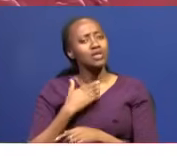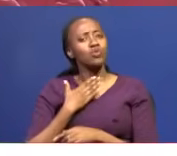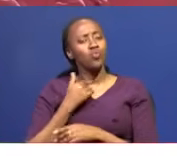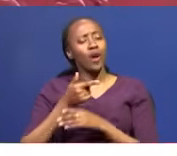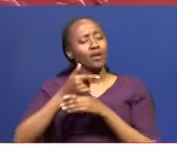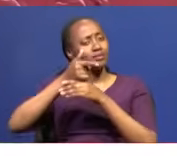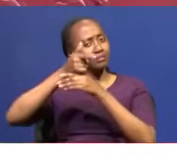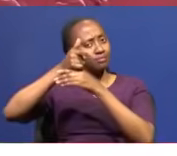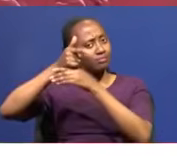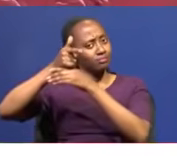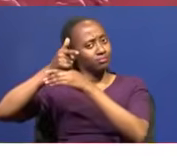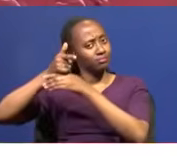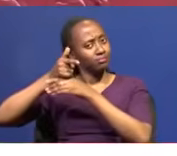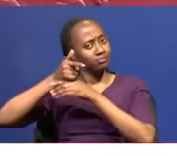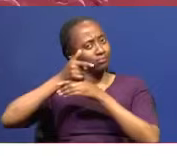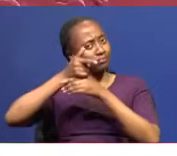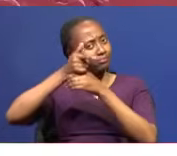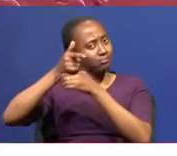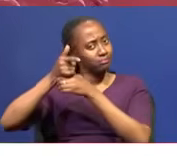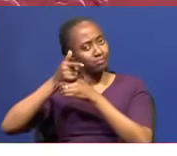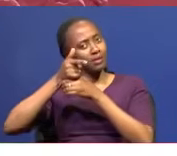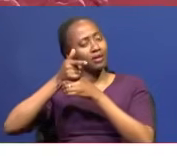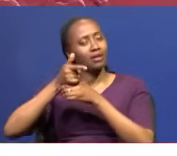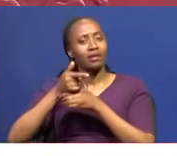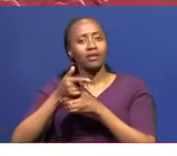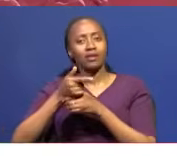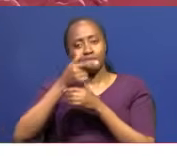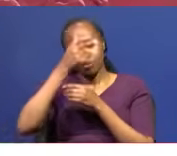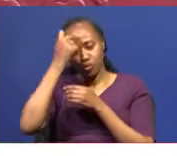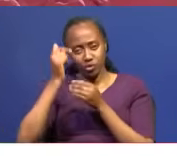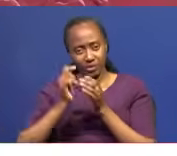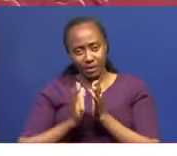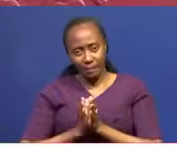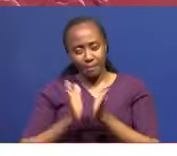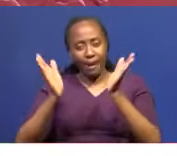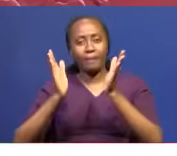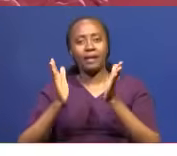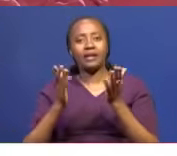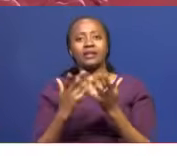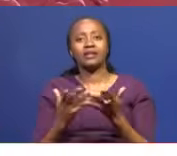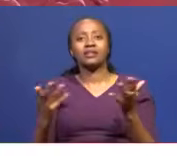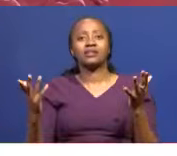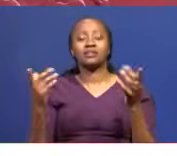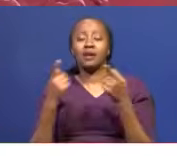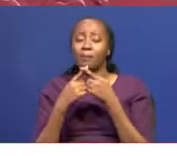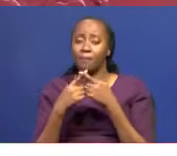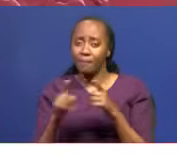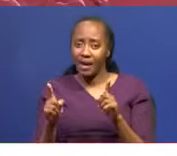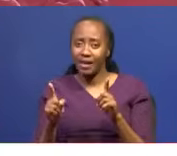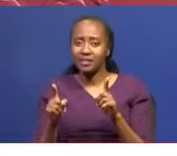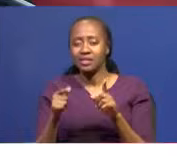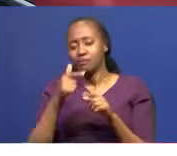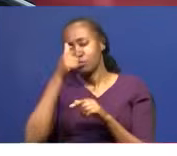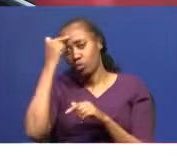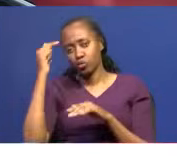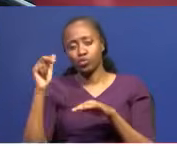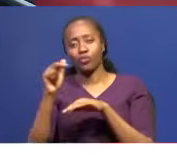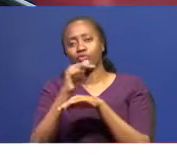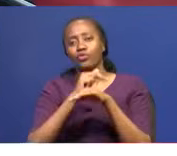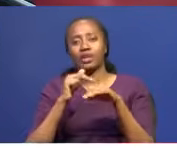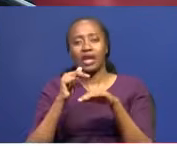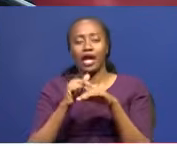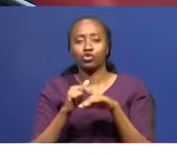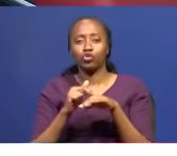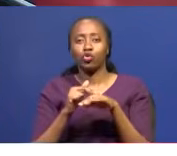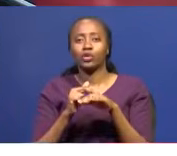that they are weighty matters and they touch on our national security. As Kenyans